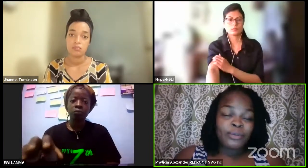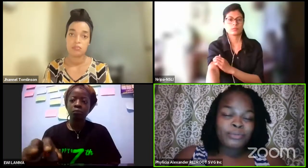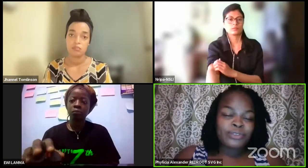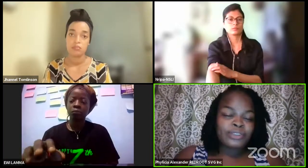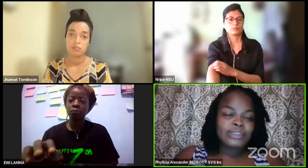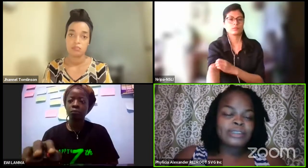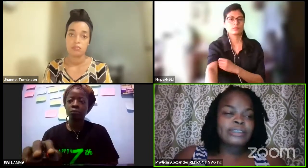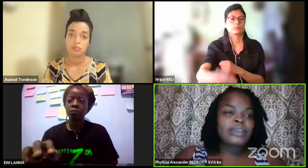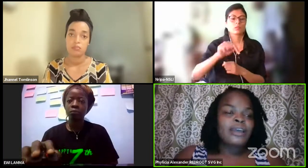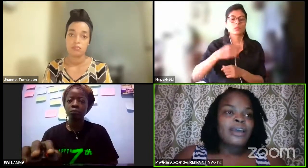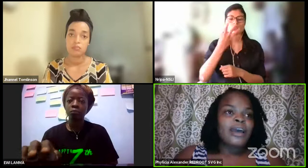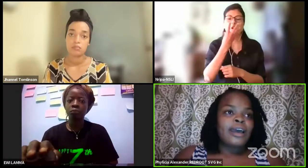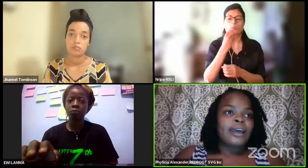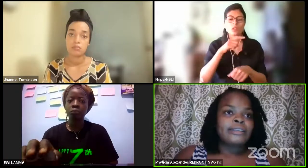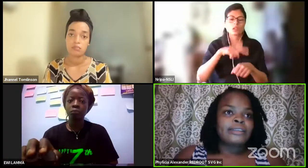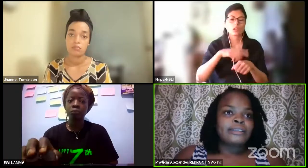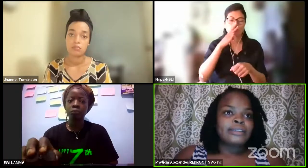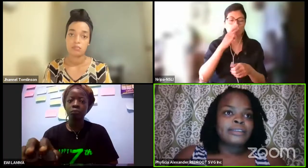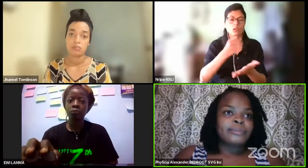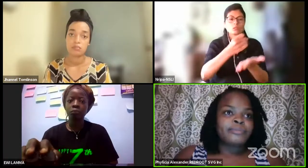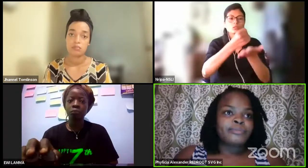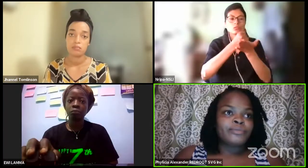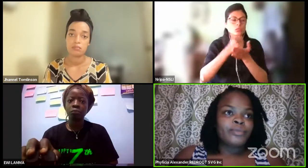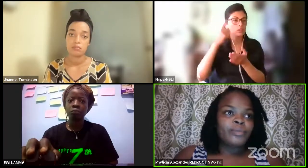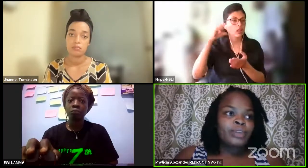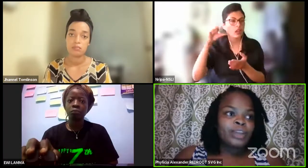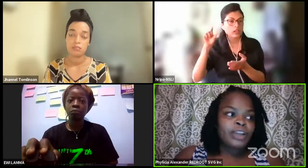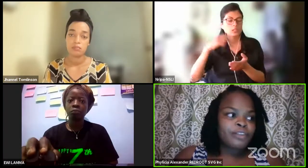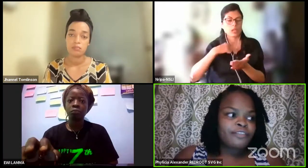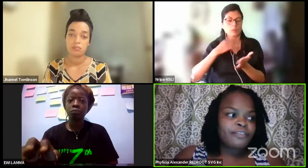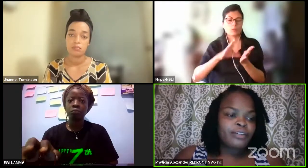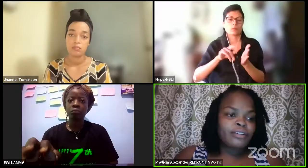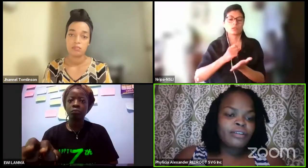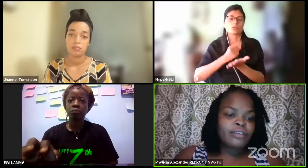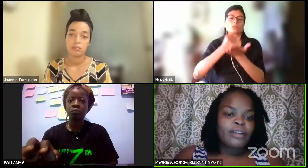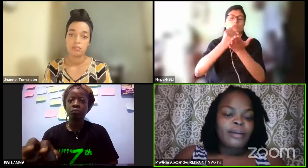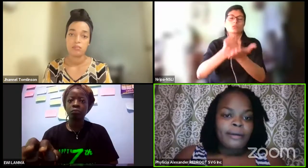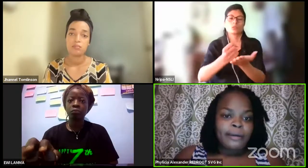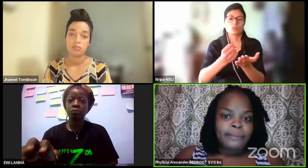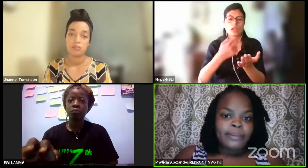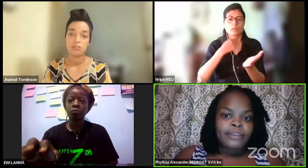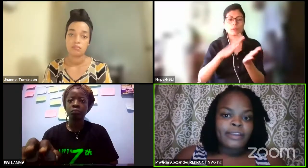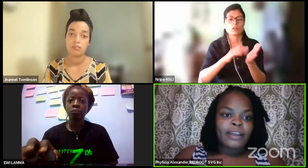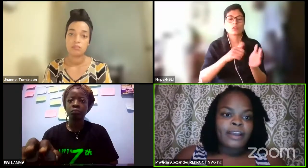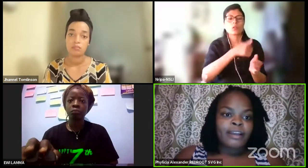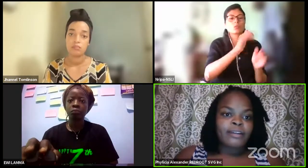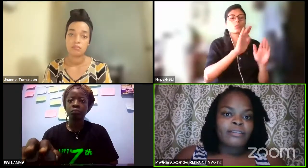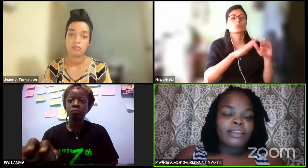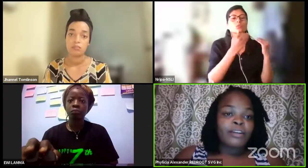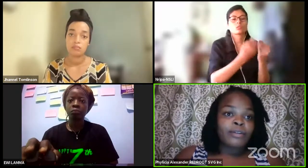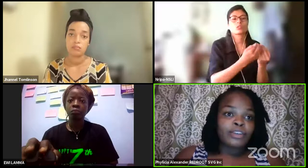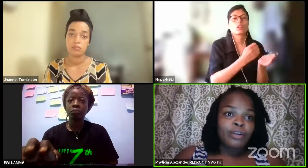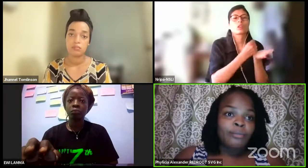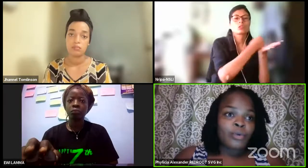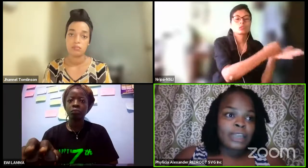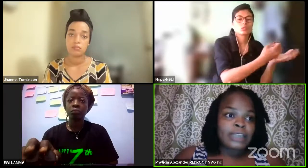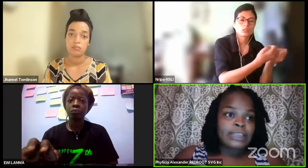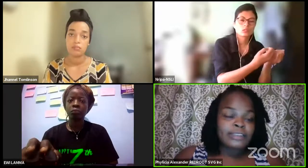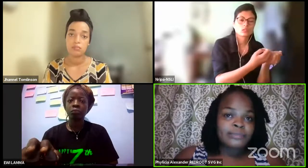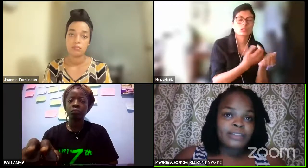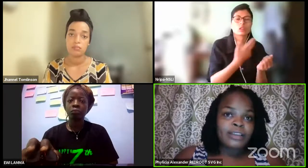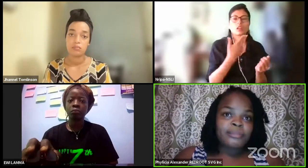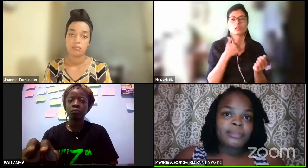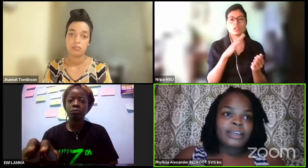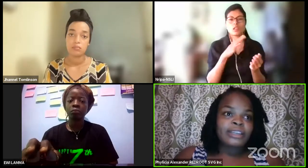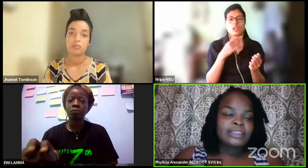serve our communities. And we are grateful, but there are more that